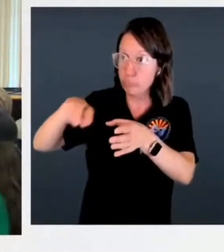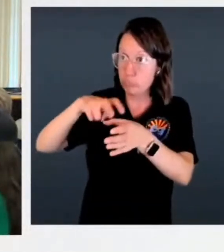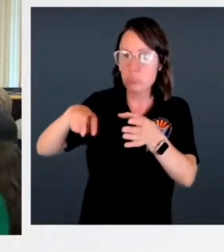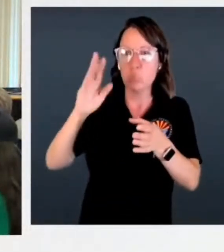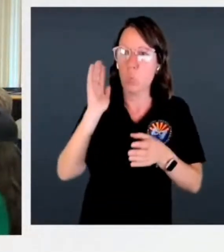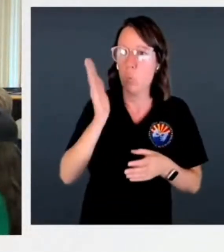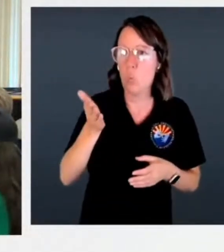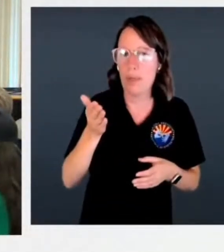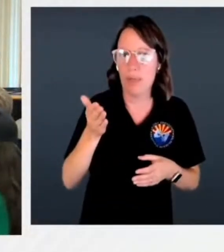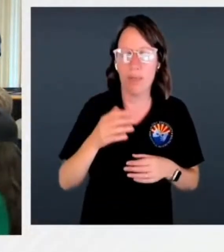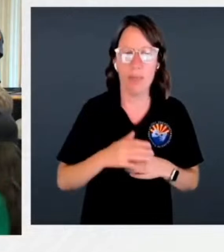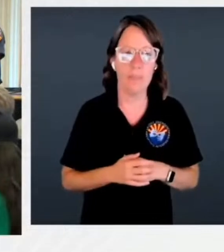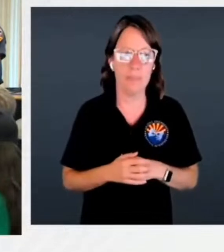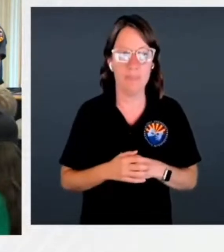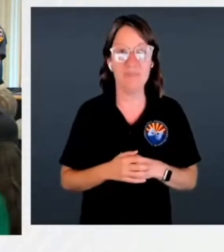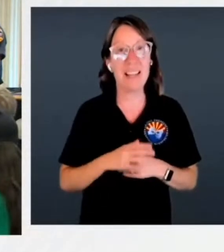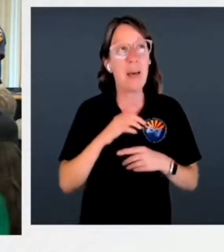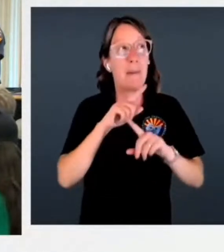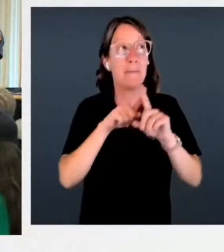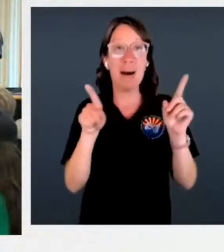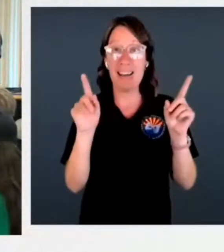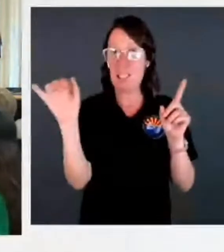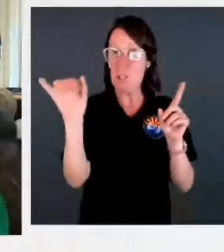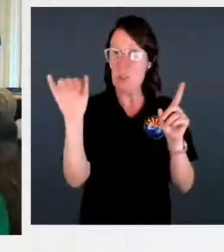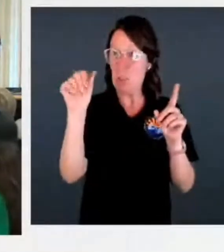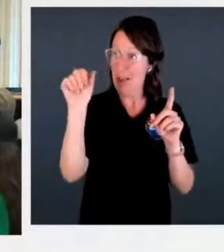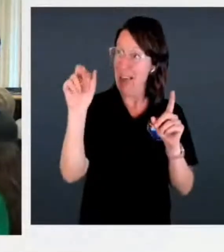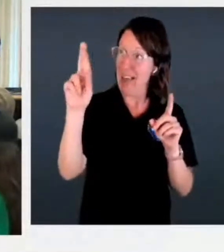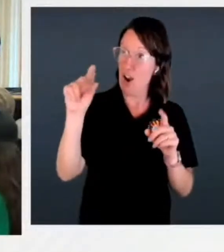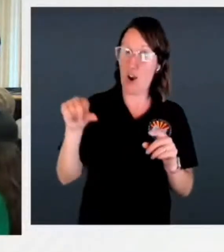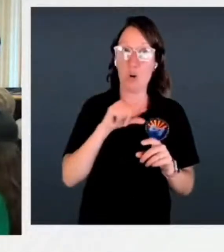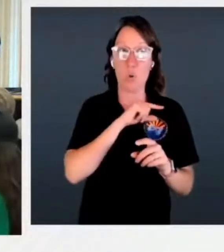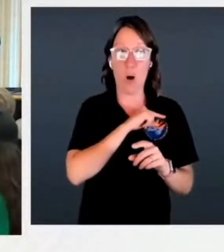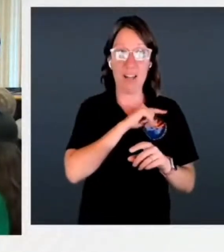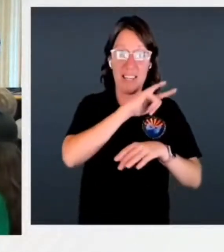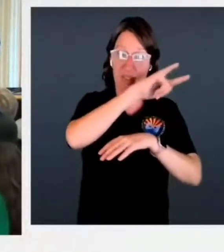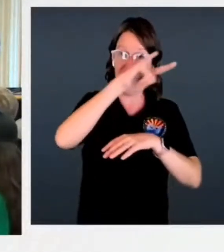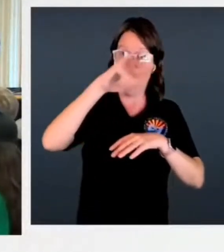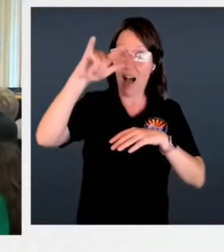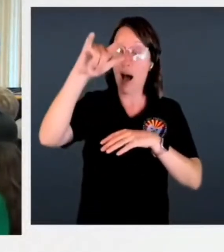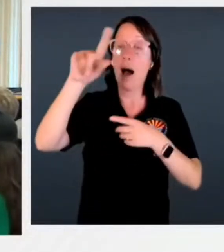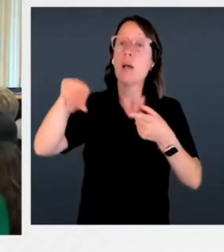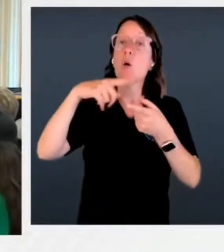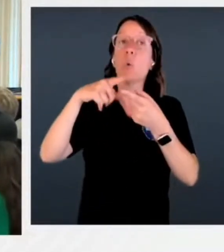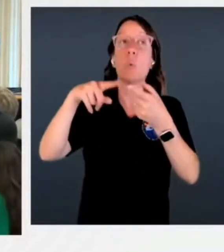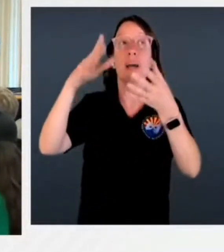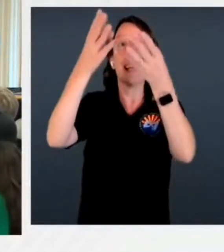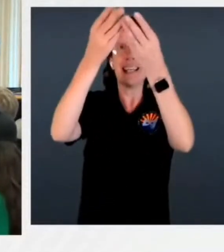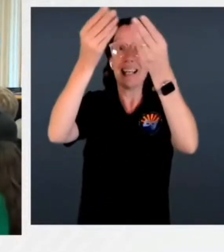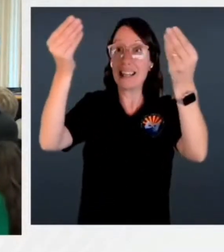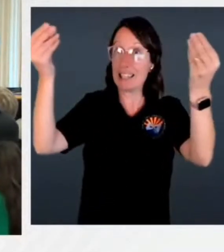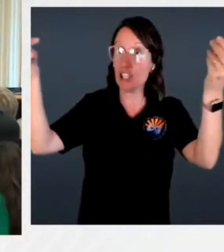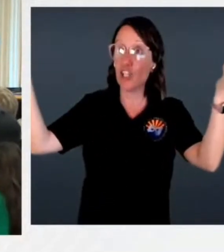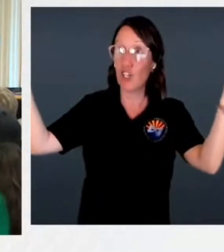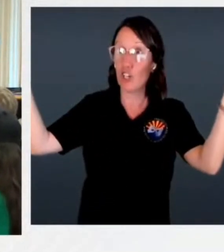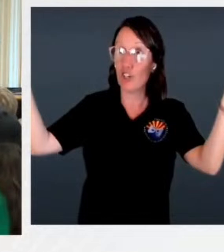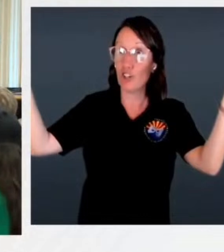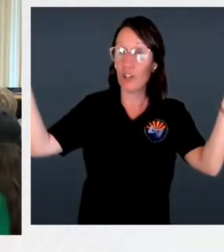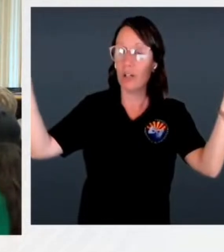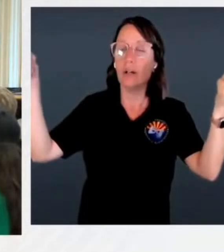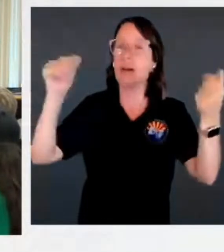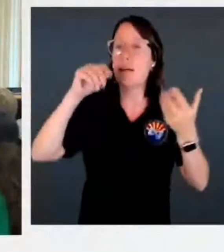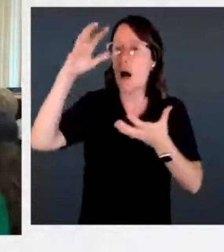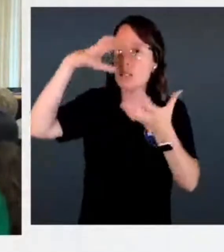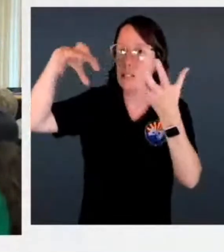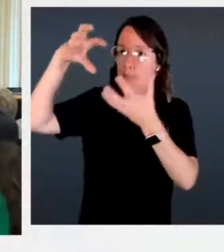also dependent upon air quality. So we fly crews in there while the air is clear. And we all know how when the aversion sets in, it's